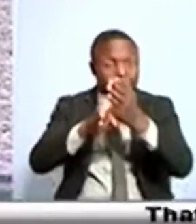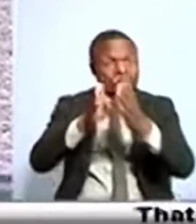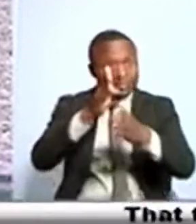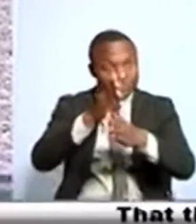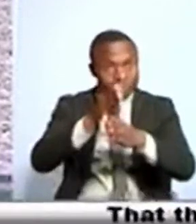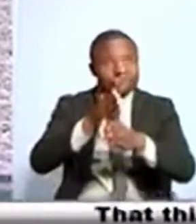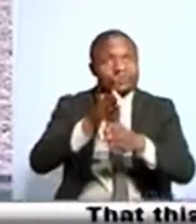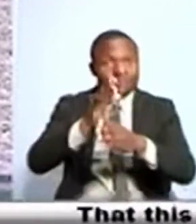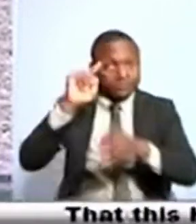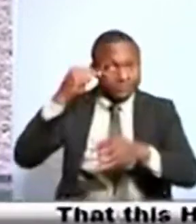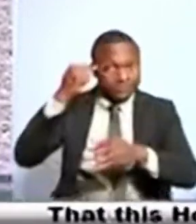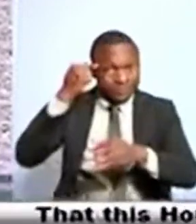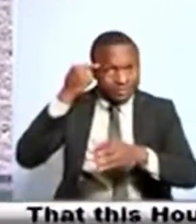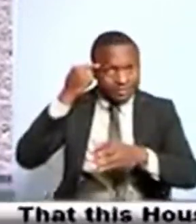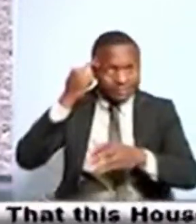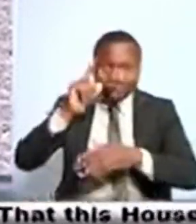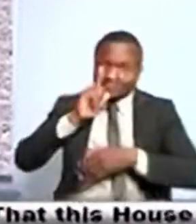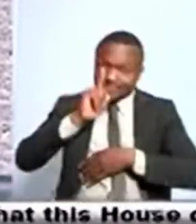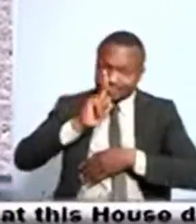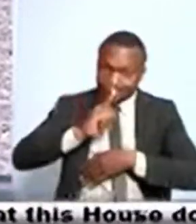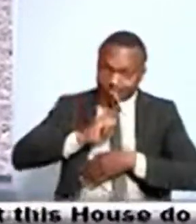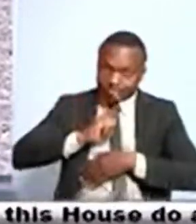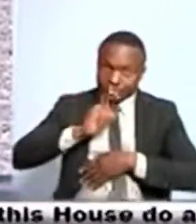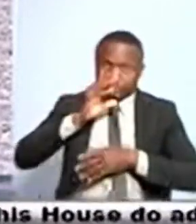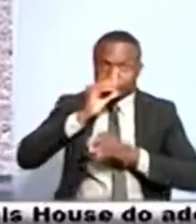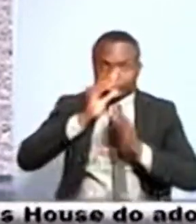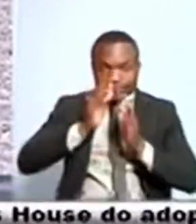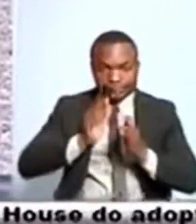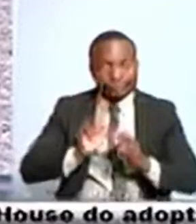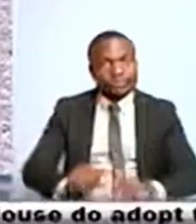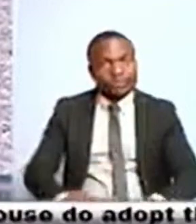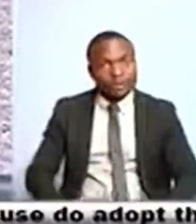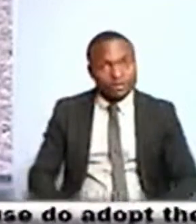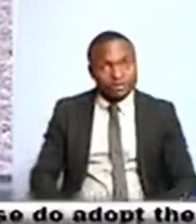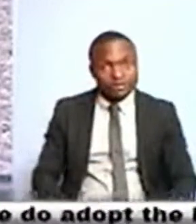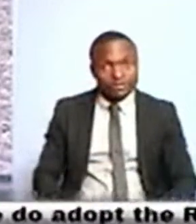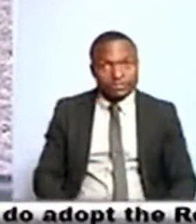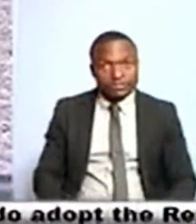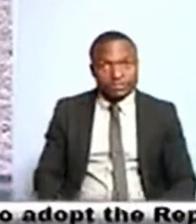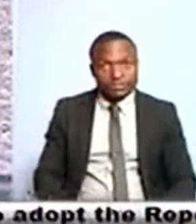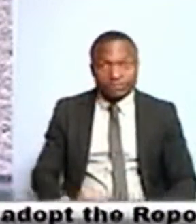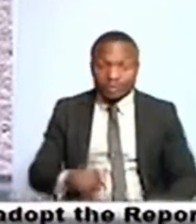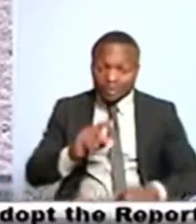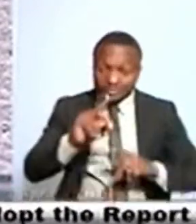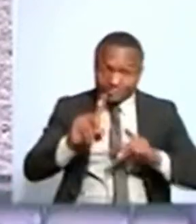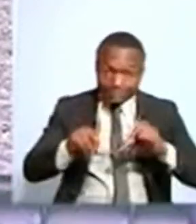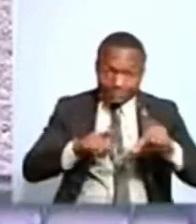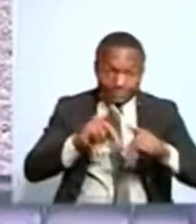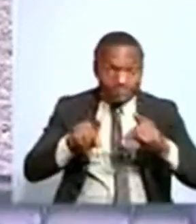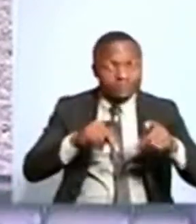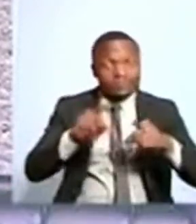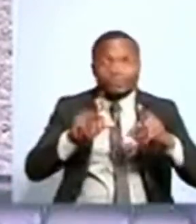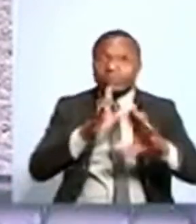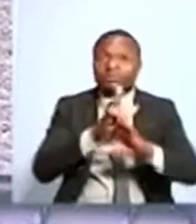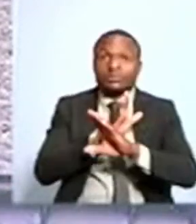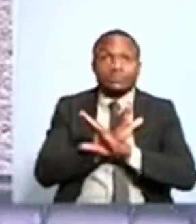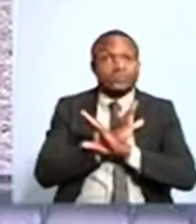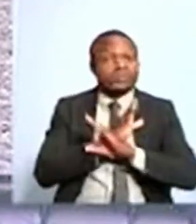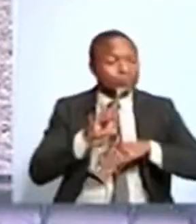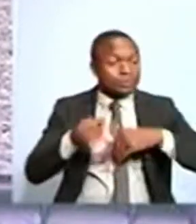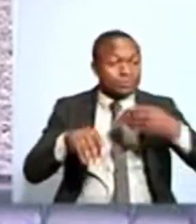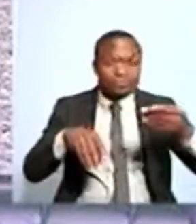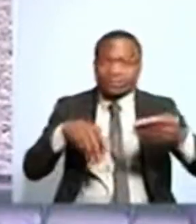the government. Madam Speaker, the state or the people of Zambia are spending a lot of money